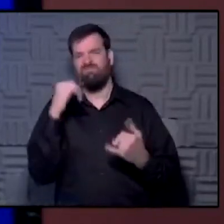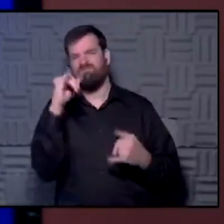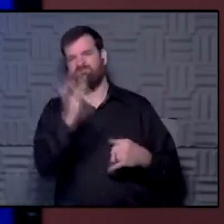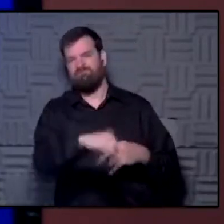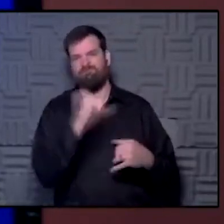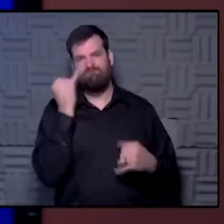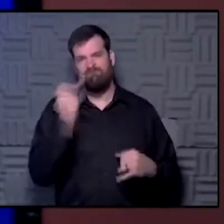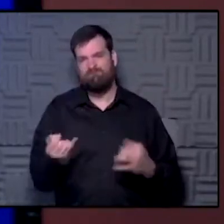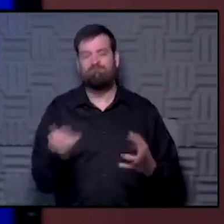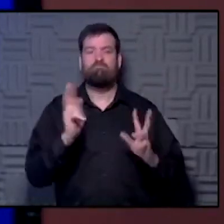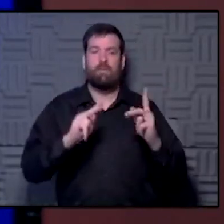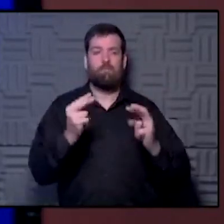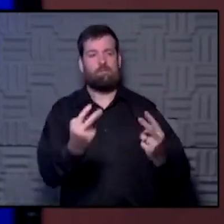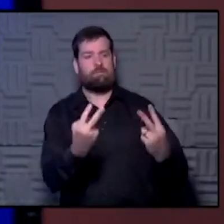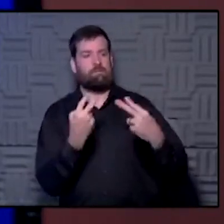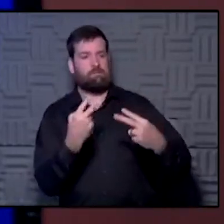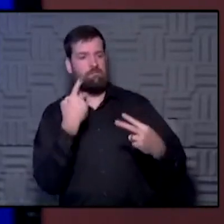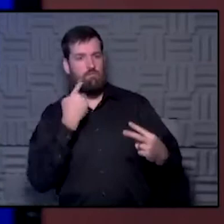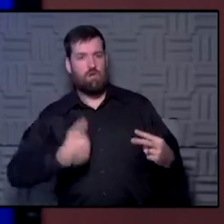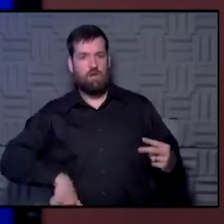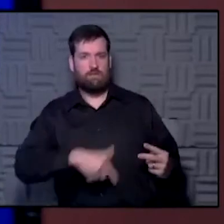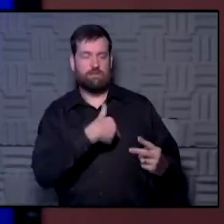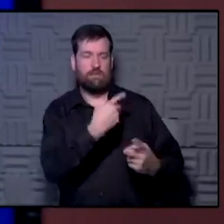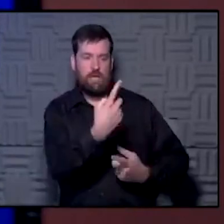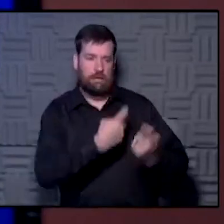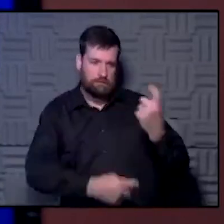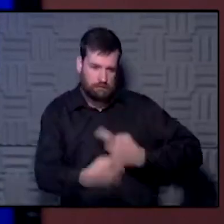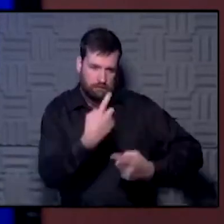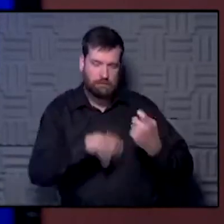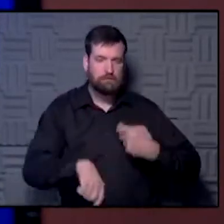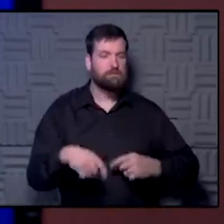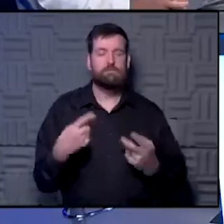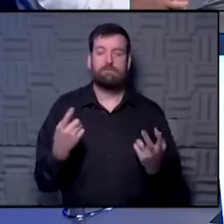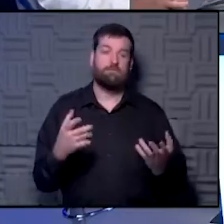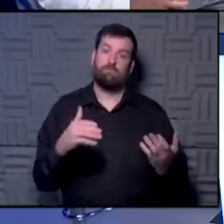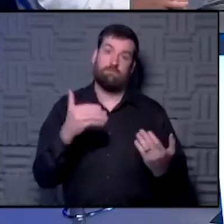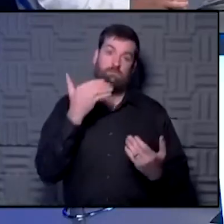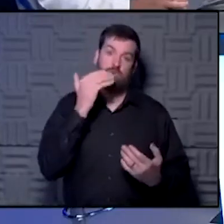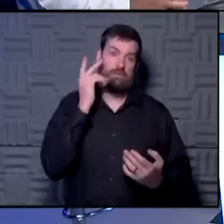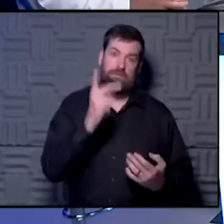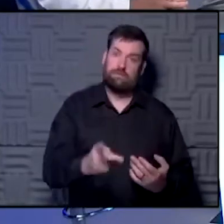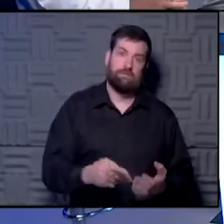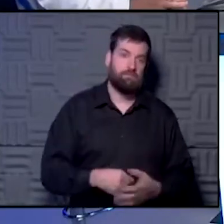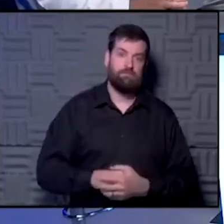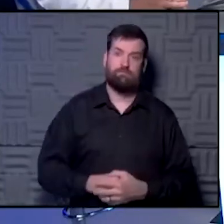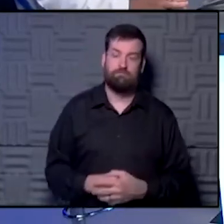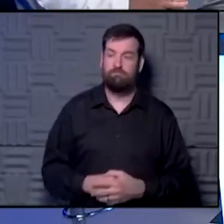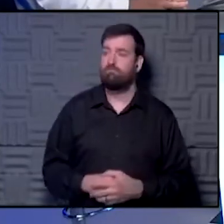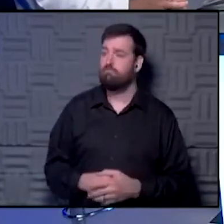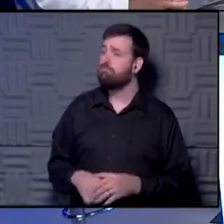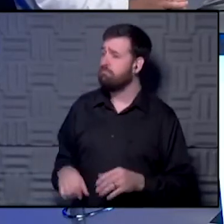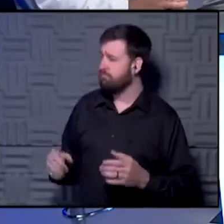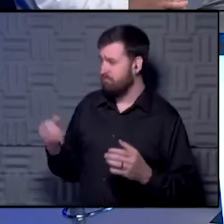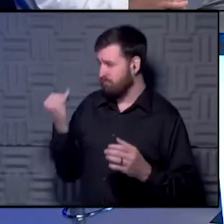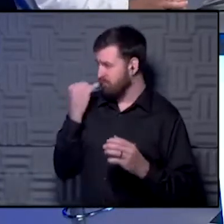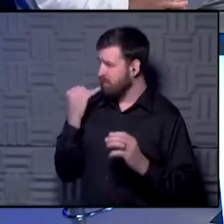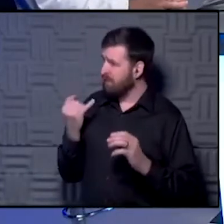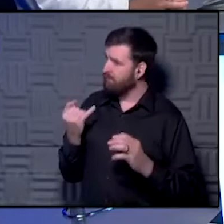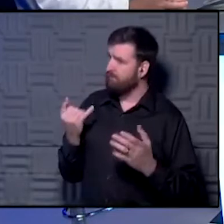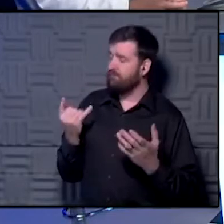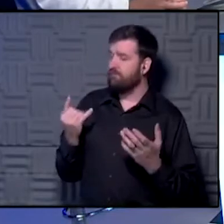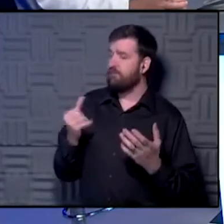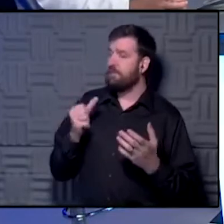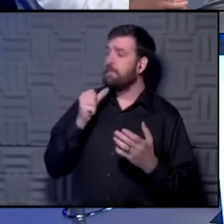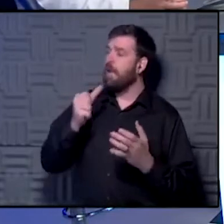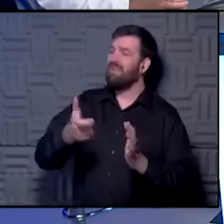of people are looking to us and asking those questions, which is really good to see all across the state. Yeah. And even if there's not an individual